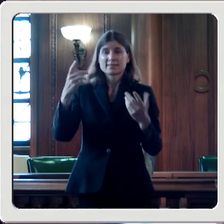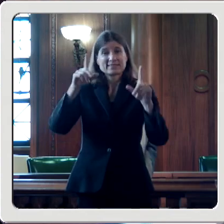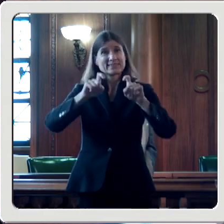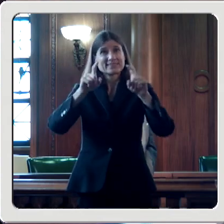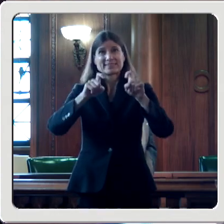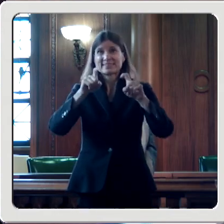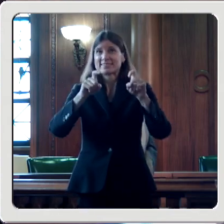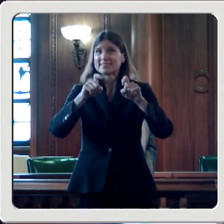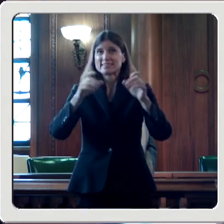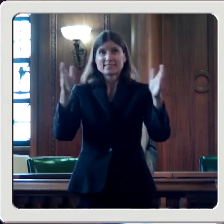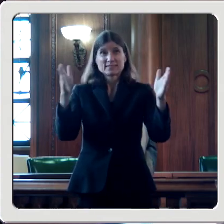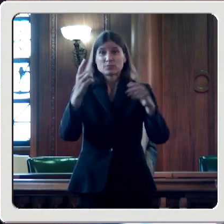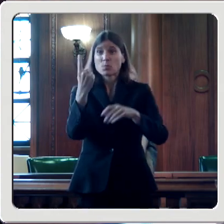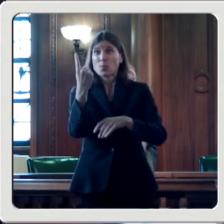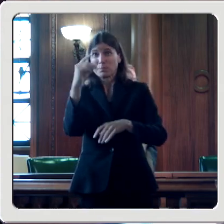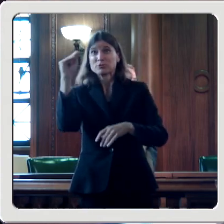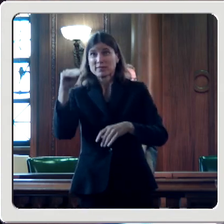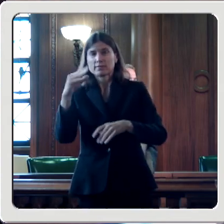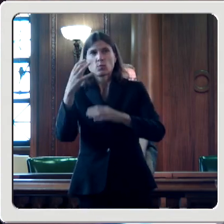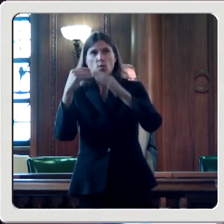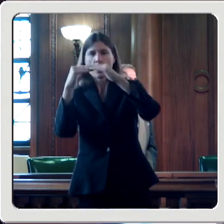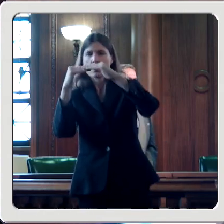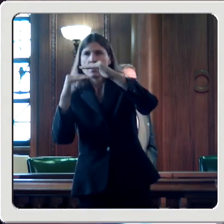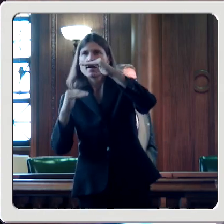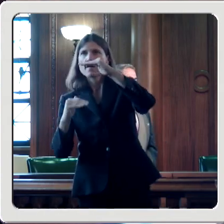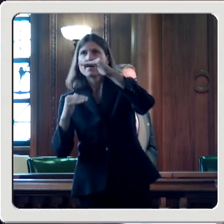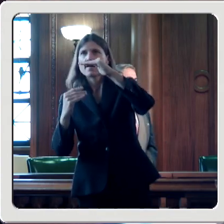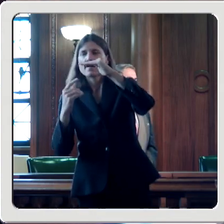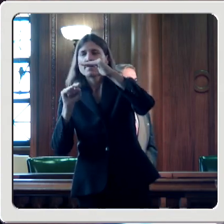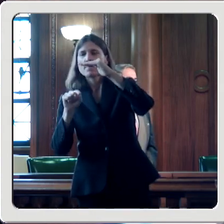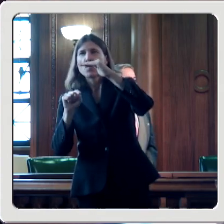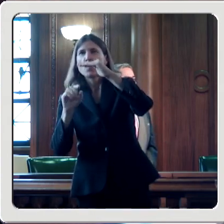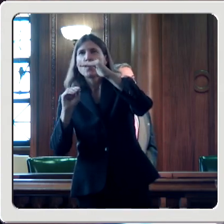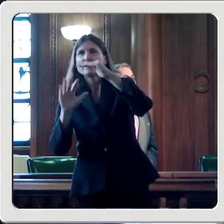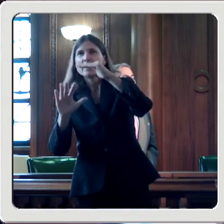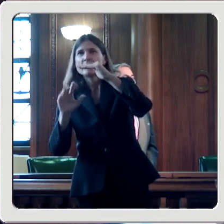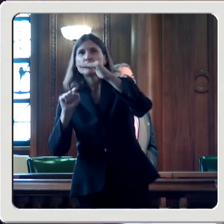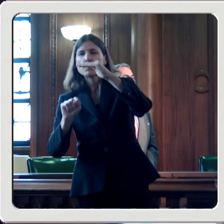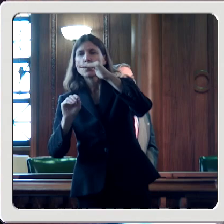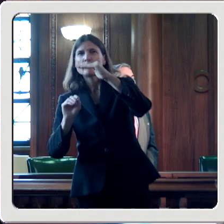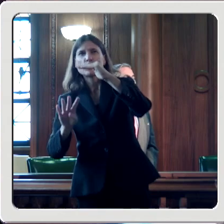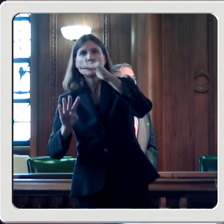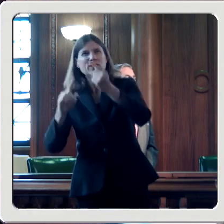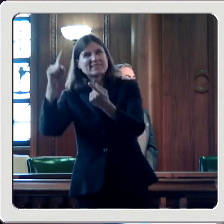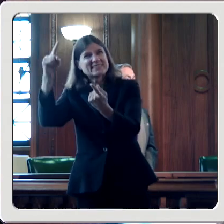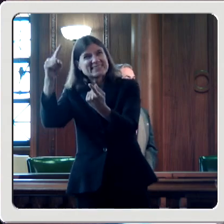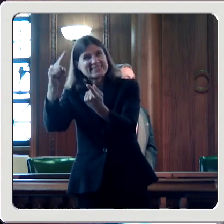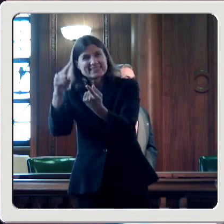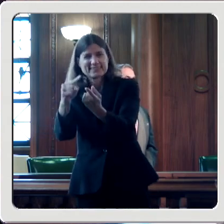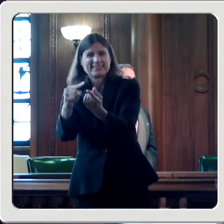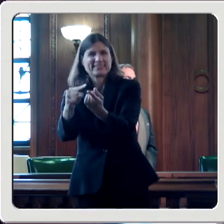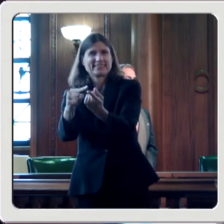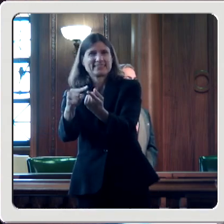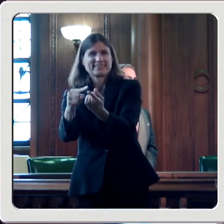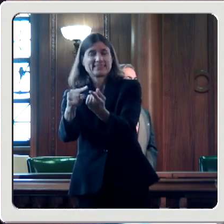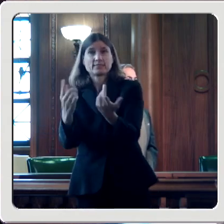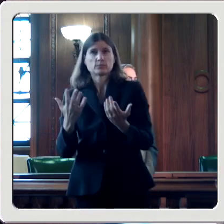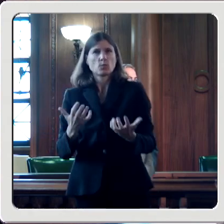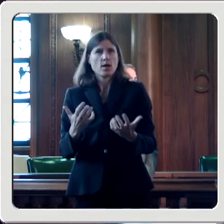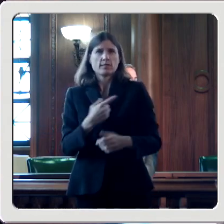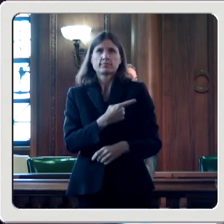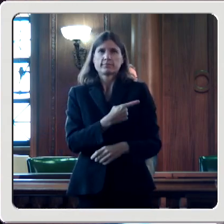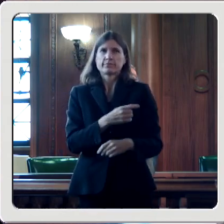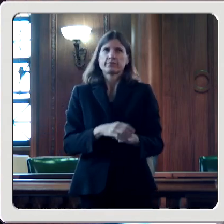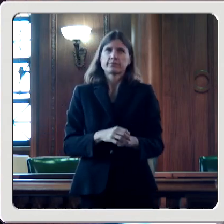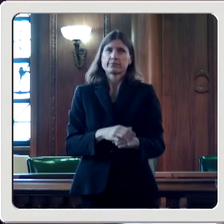in the context of widespread testing, it is that statistic that is the best measure of whether or not we